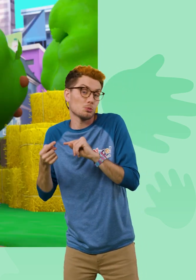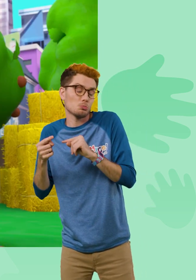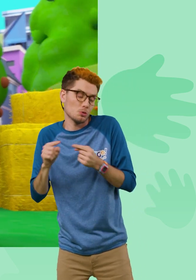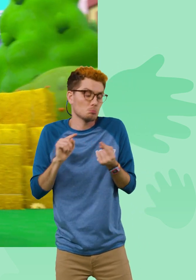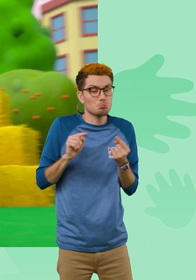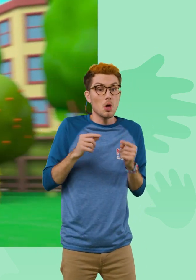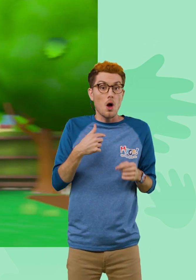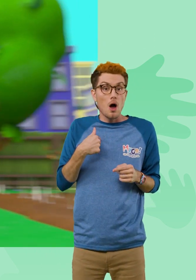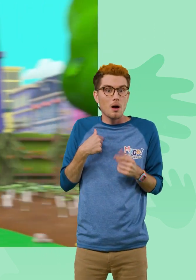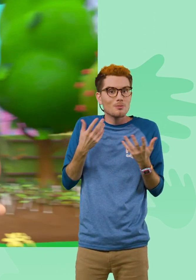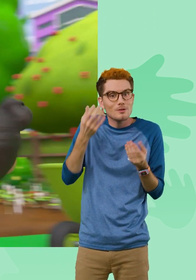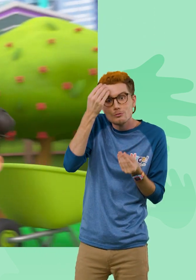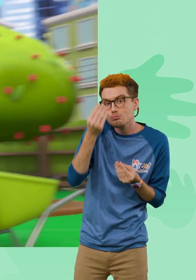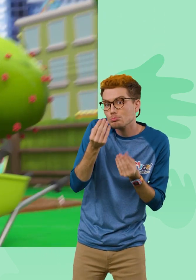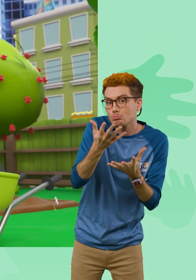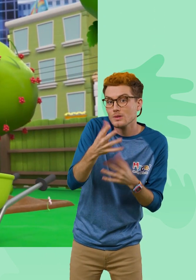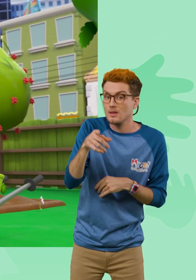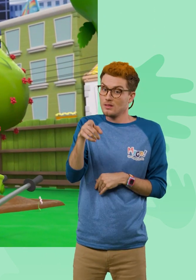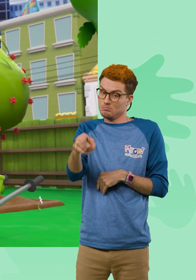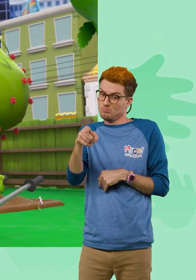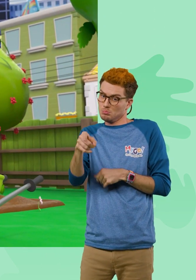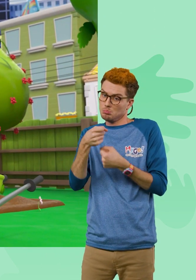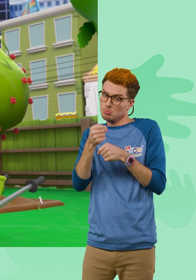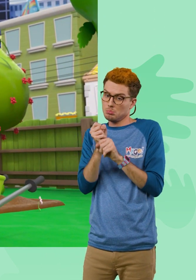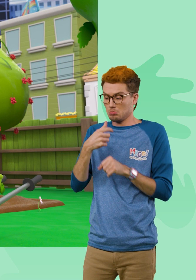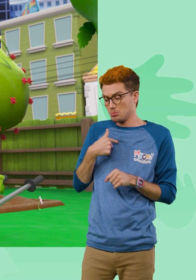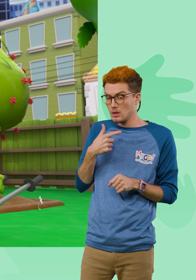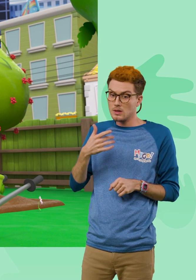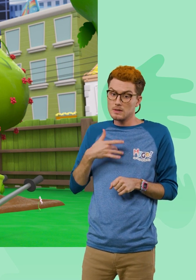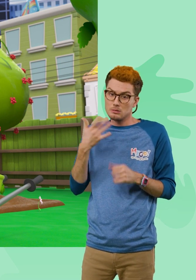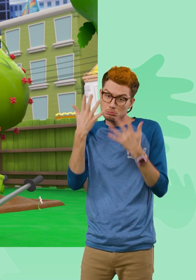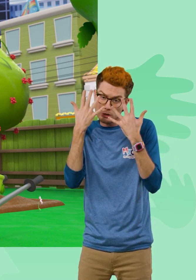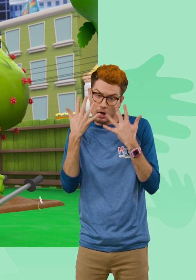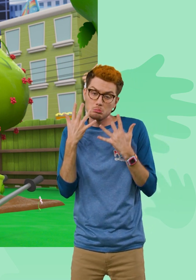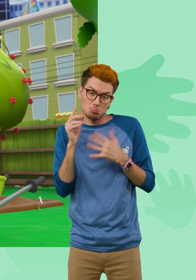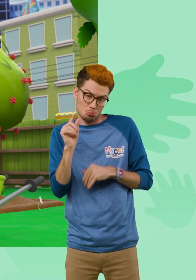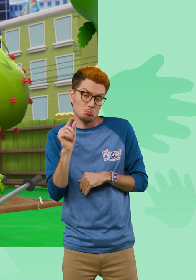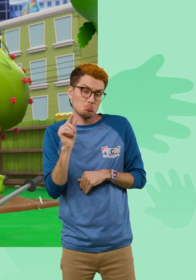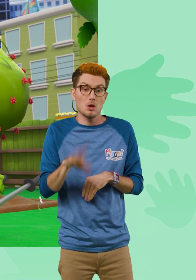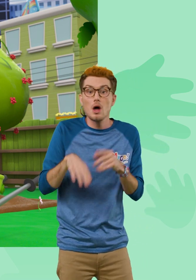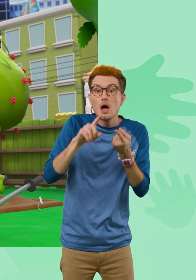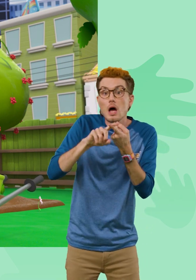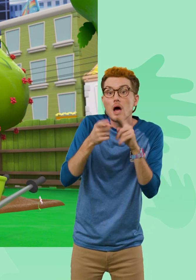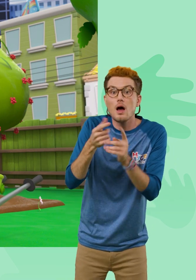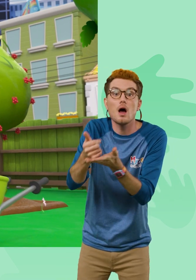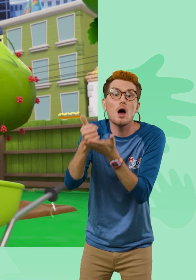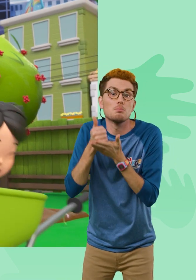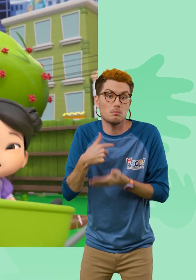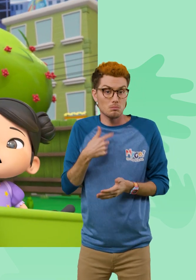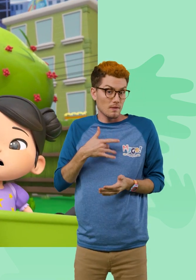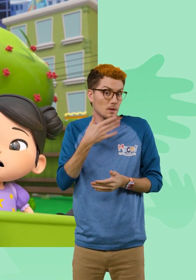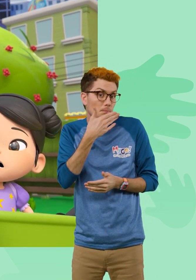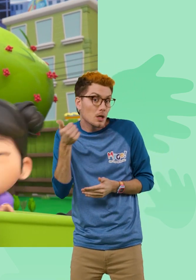a boo-boo, I gotta tell you, it makes me feel a little sad. Can a friend